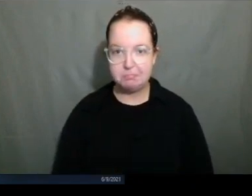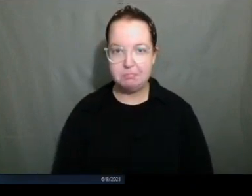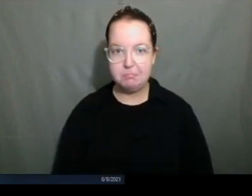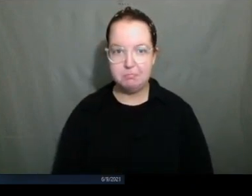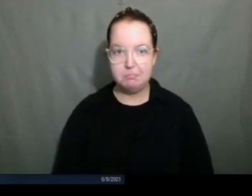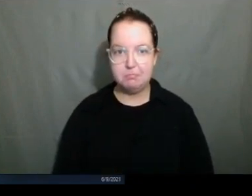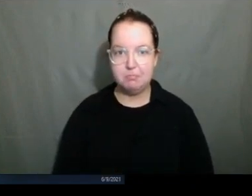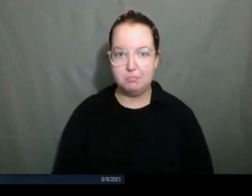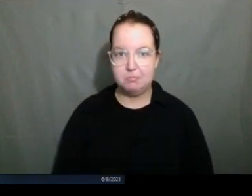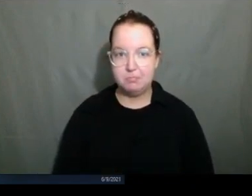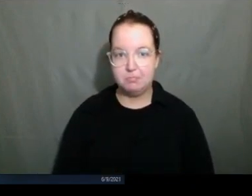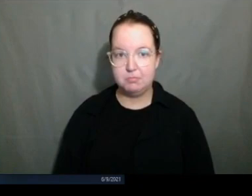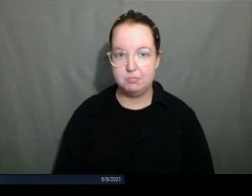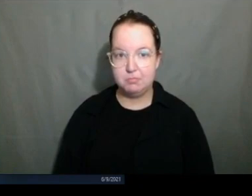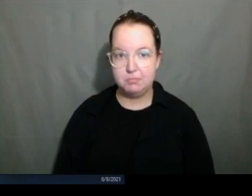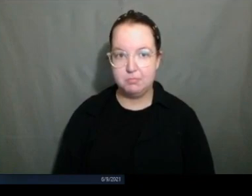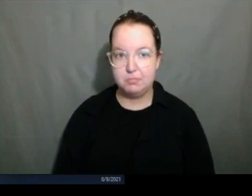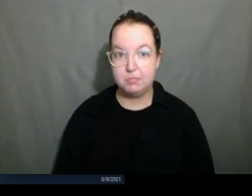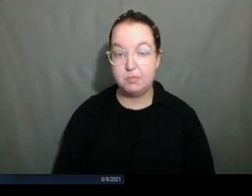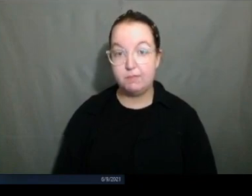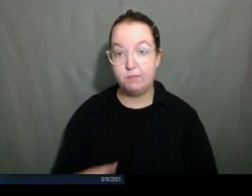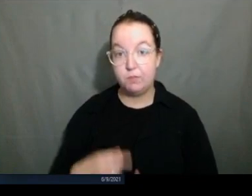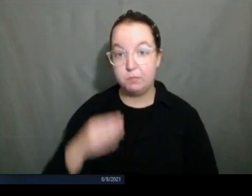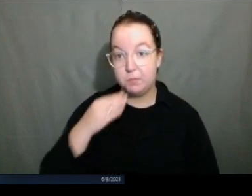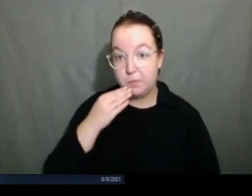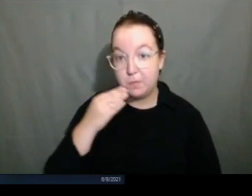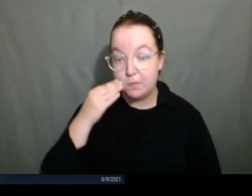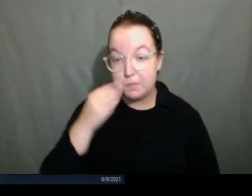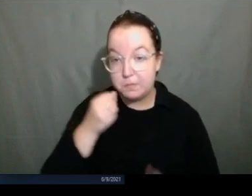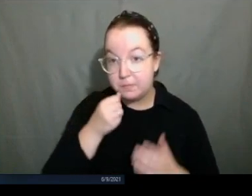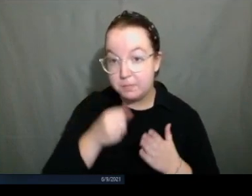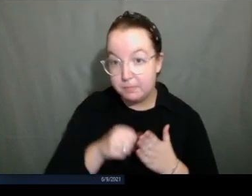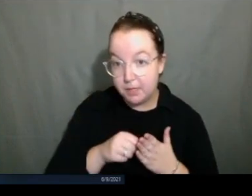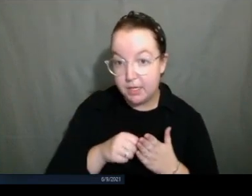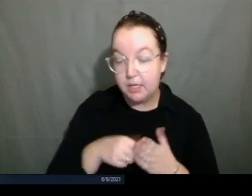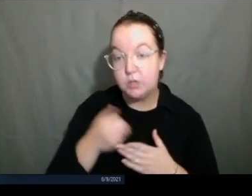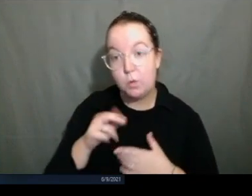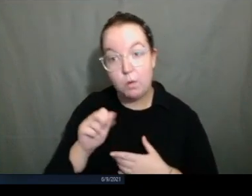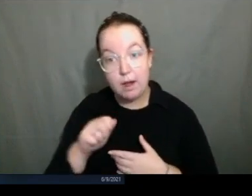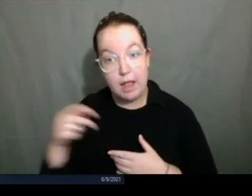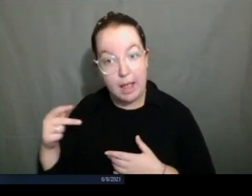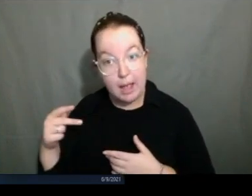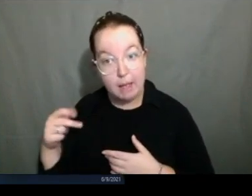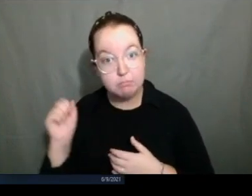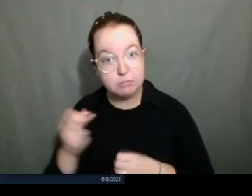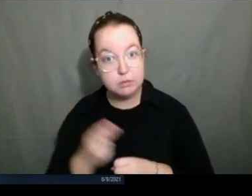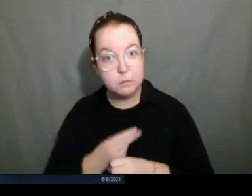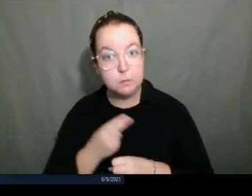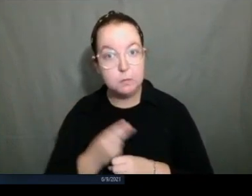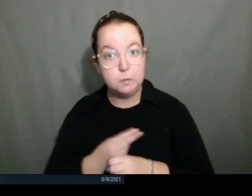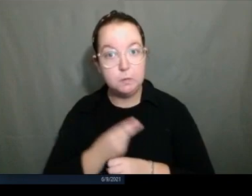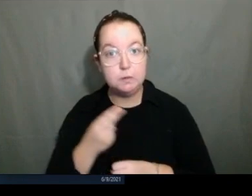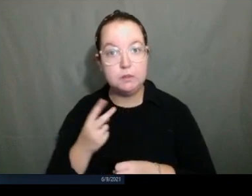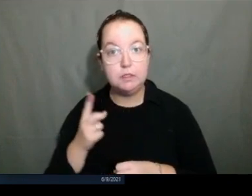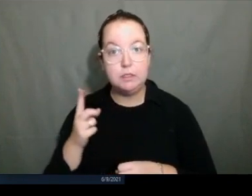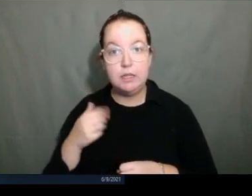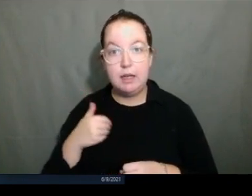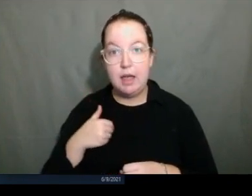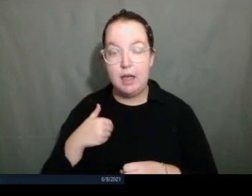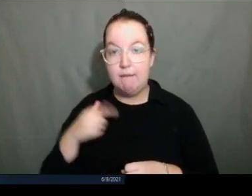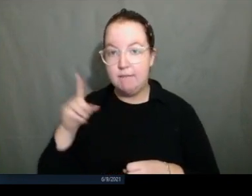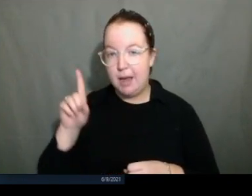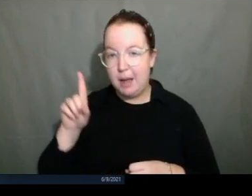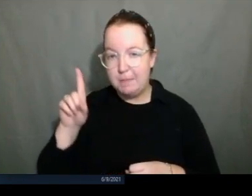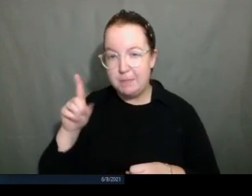to clock in is from your homepage, whether you're logged in on your computer into employee self-service or through the app. You'll also have this quick